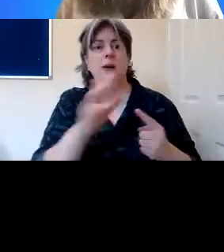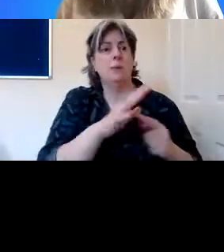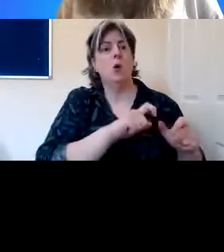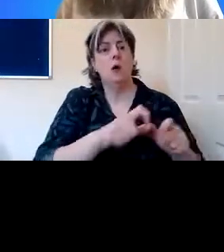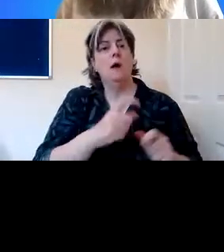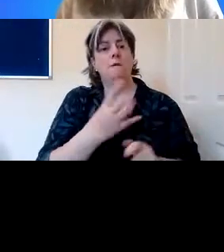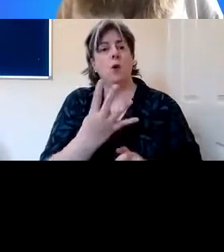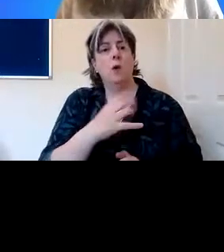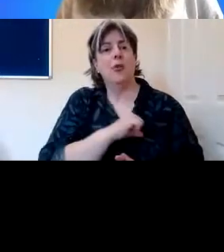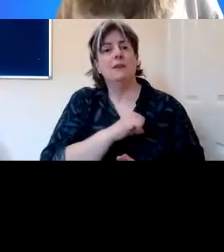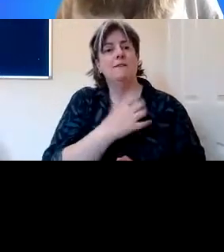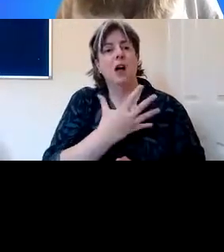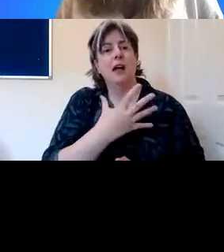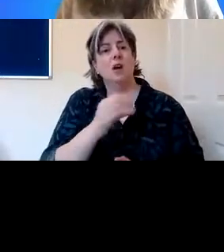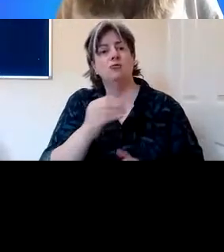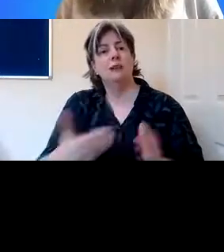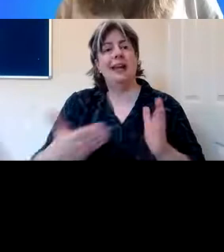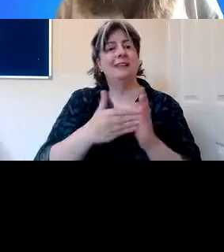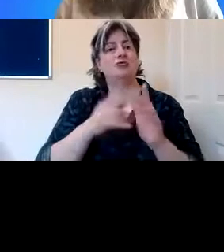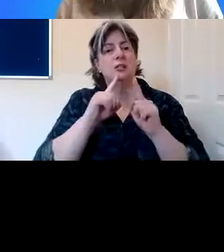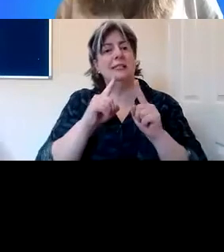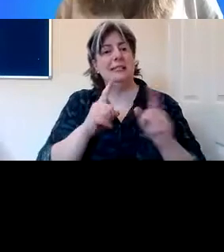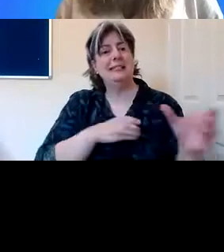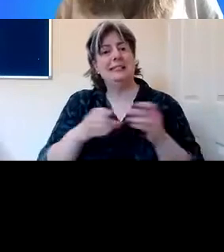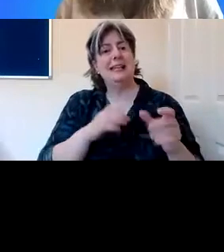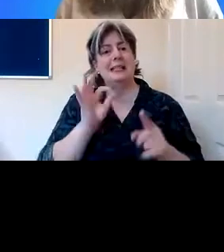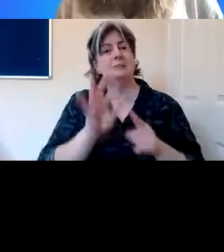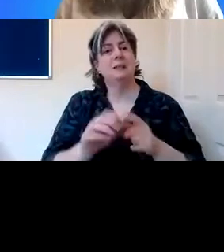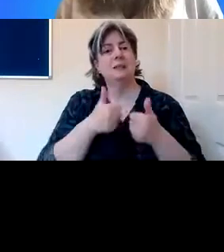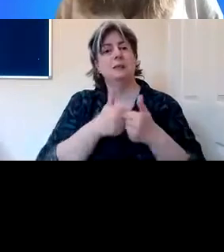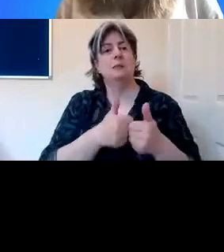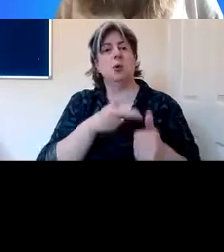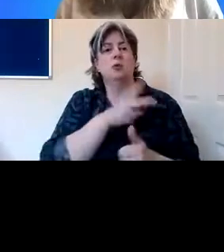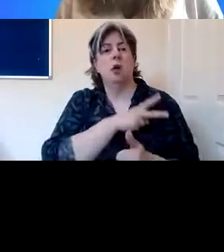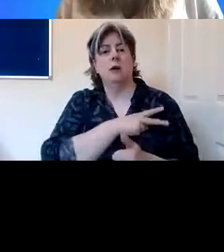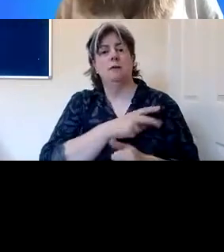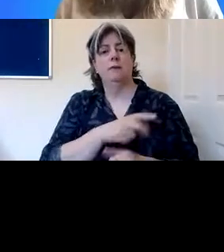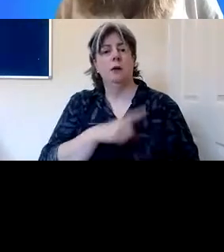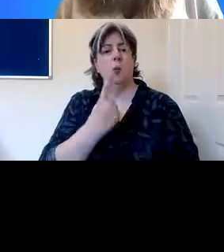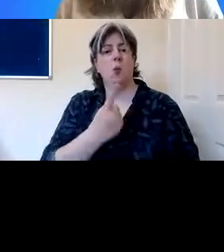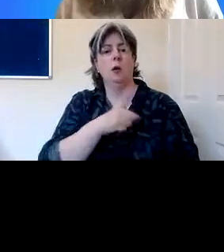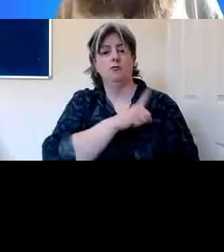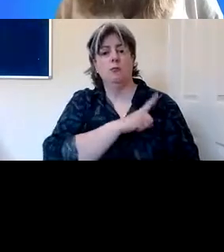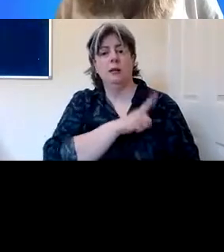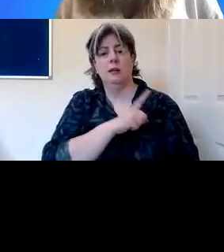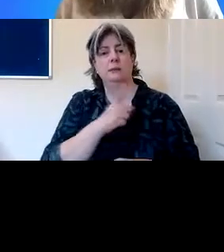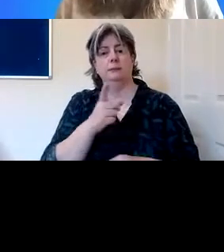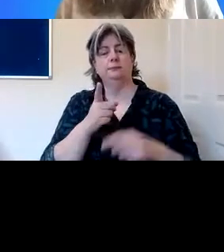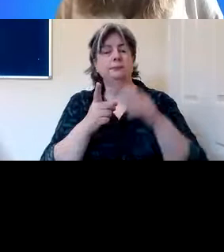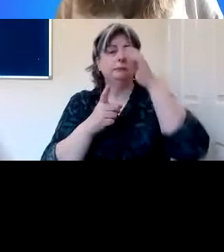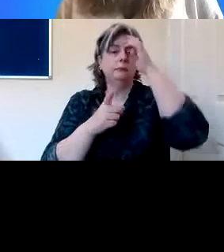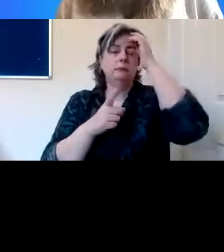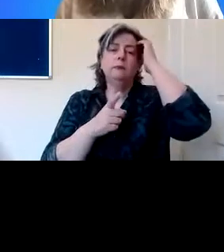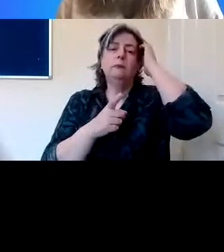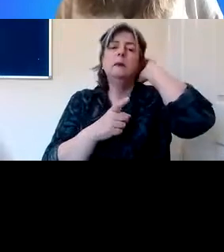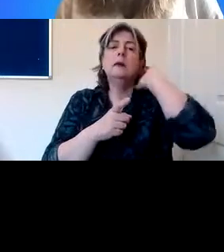4,500 extra teachers and specialist support staff. And one of the reasons for doing that is to enable some of that work in small